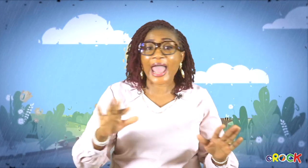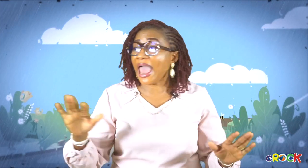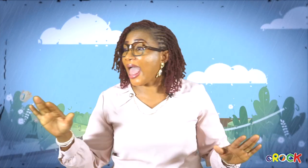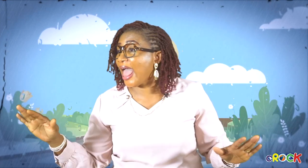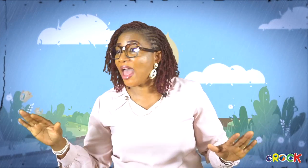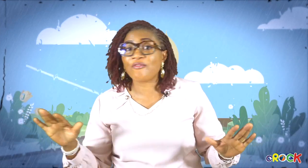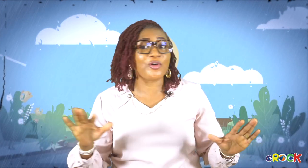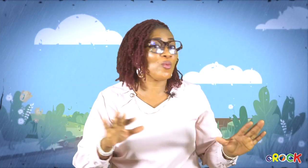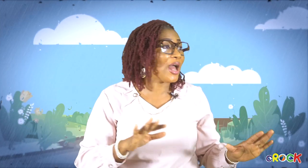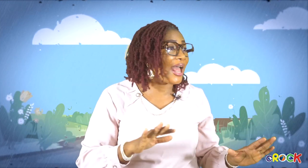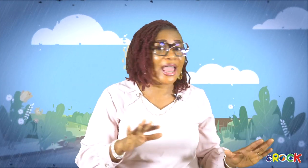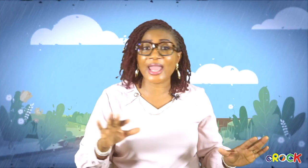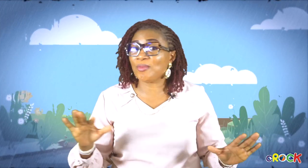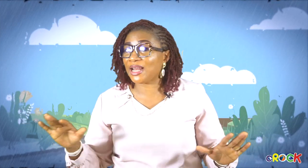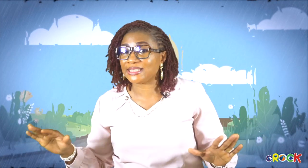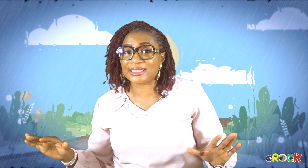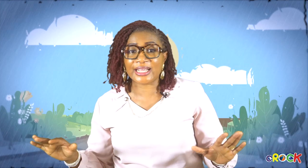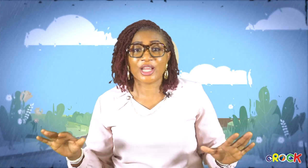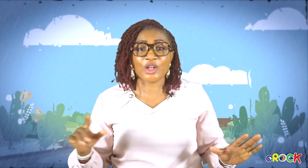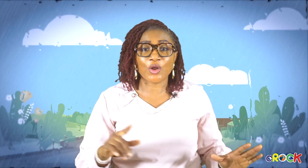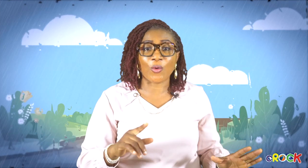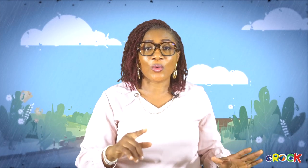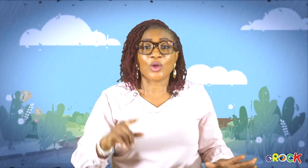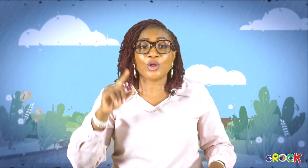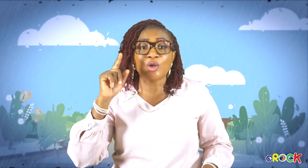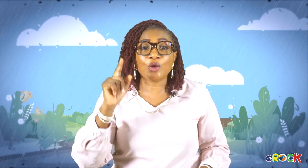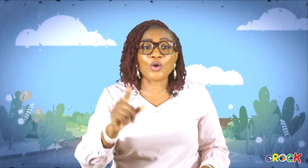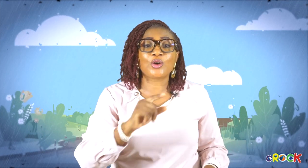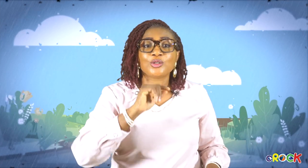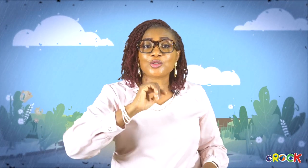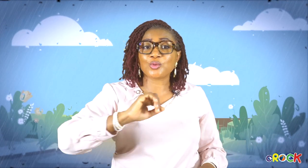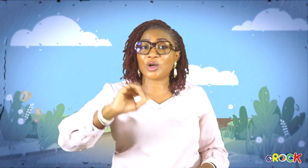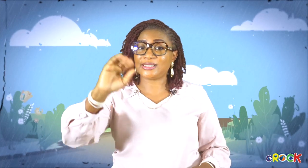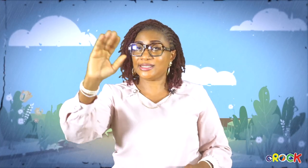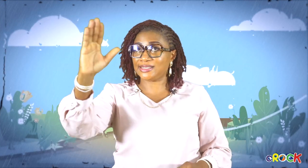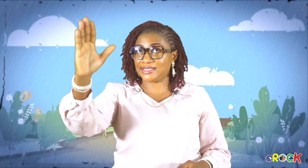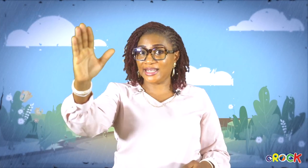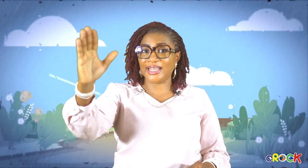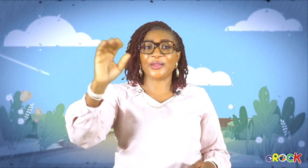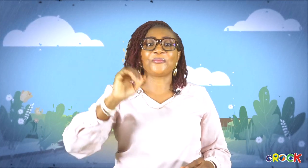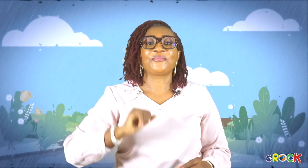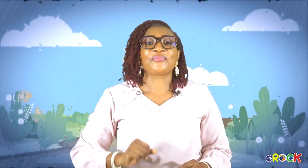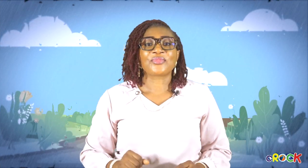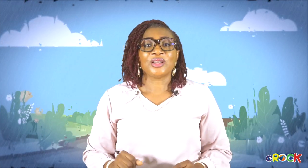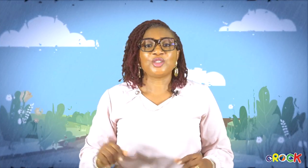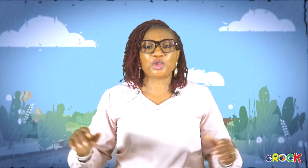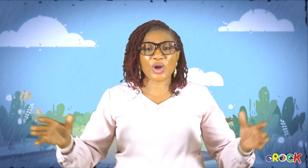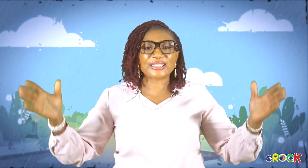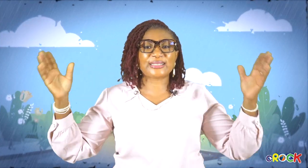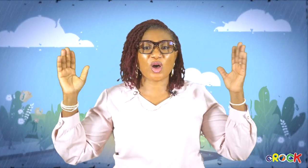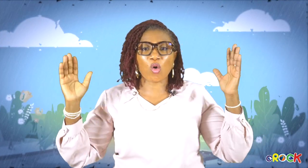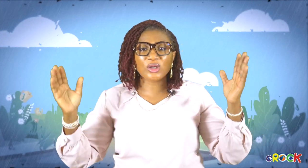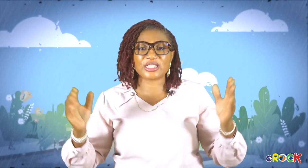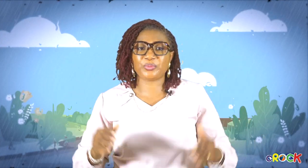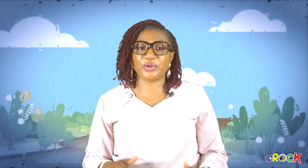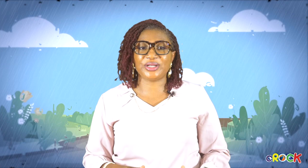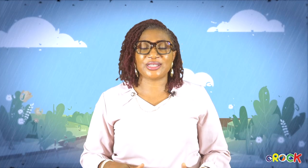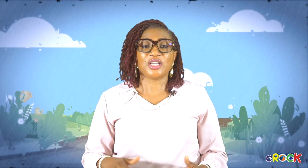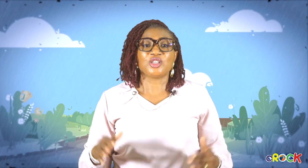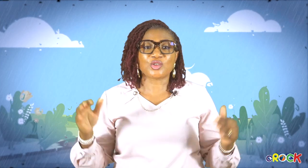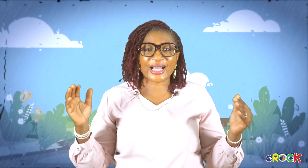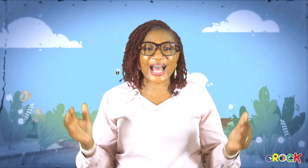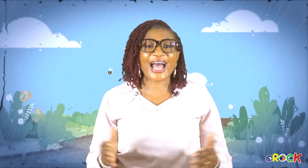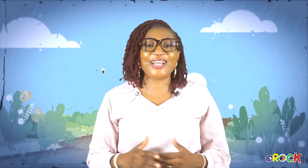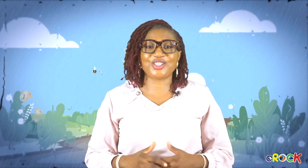look everywhere aimlessly. No, look towards the sea. Trust the Holy